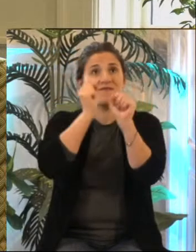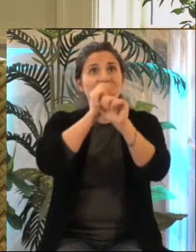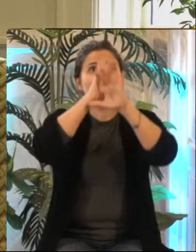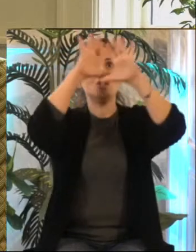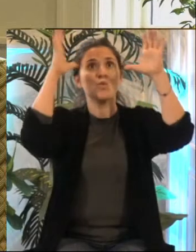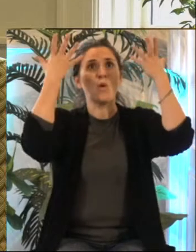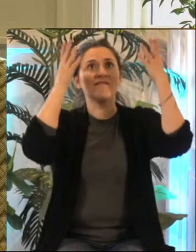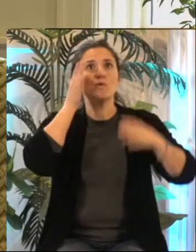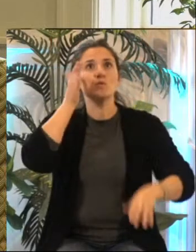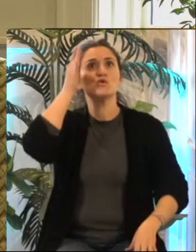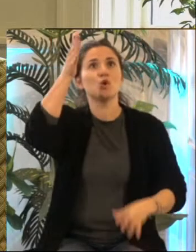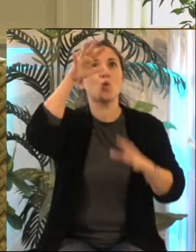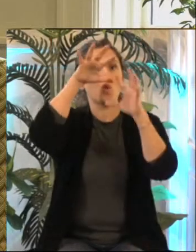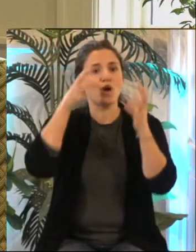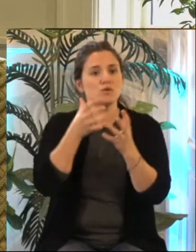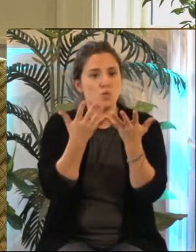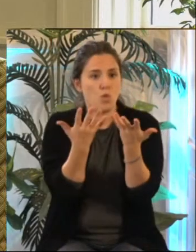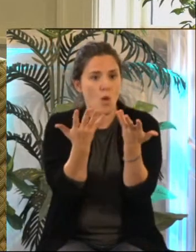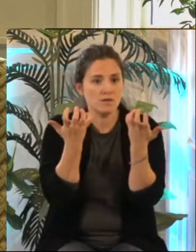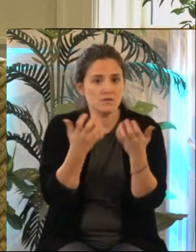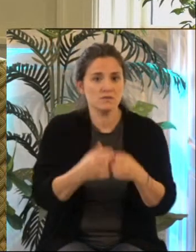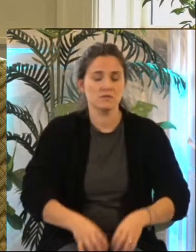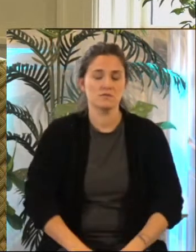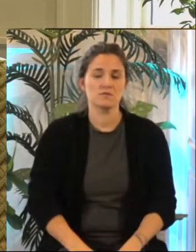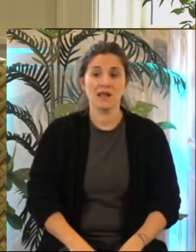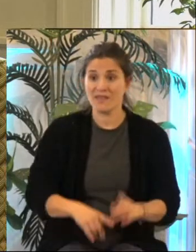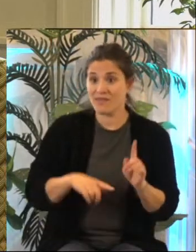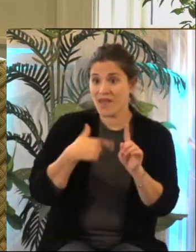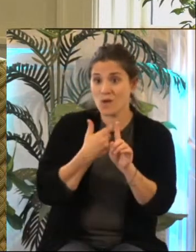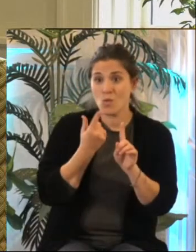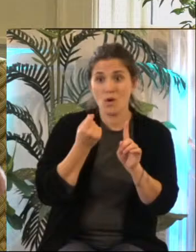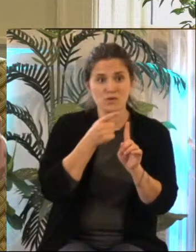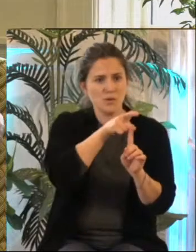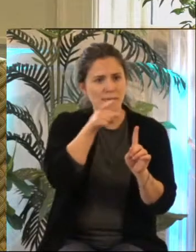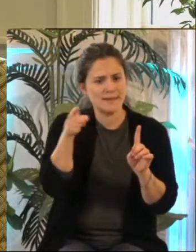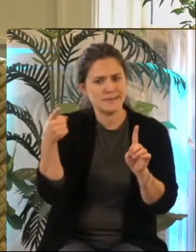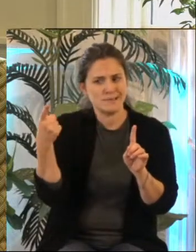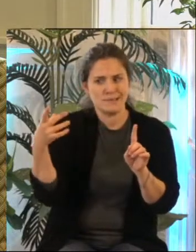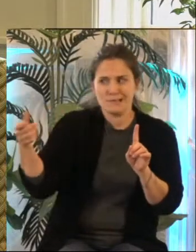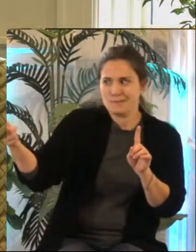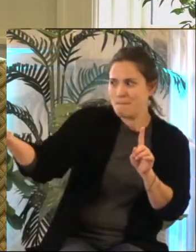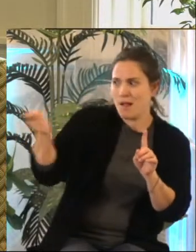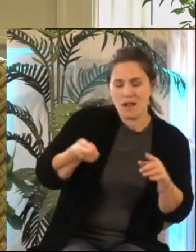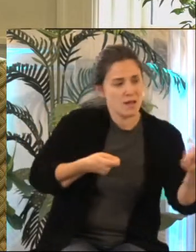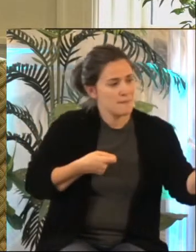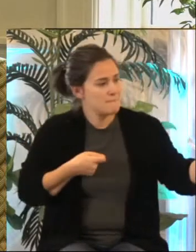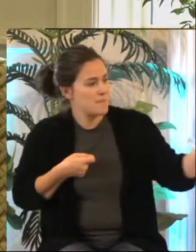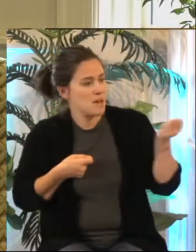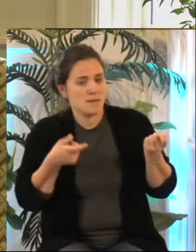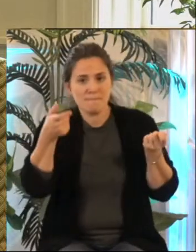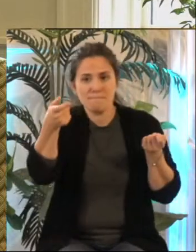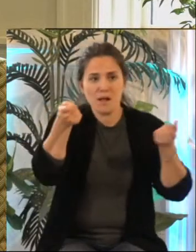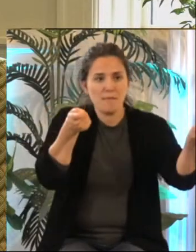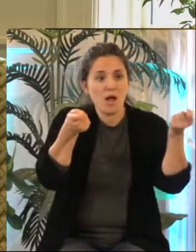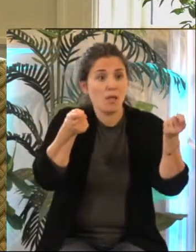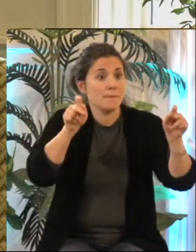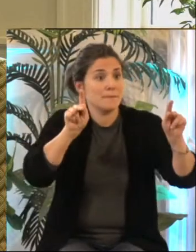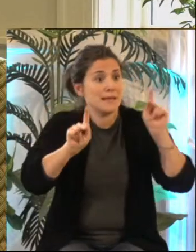in. And then we need to find and surround ourselves with other people who share a similar